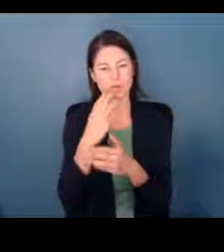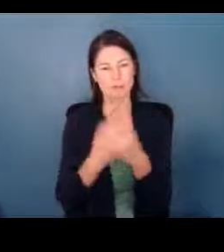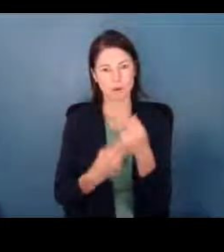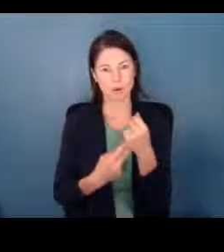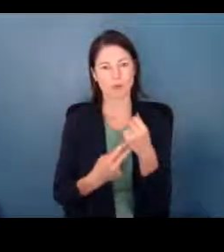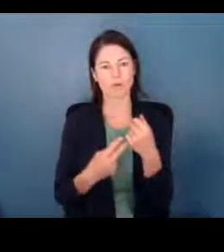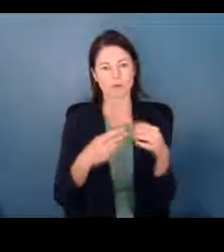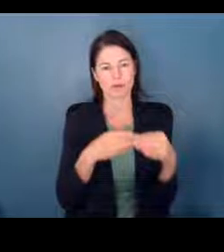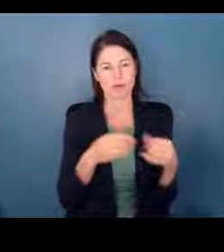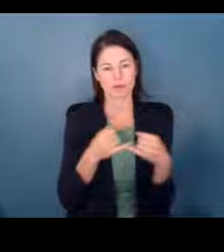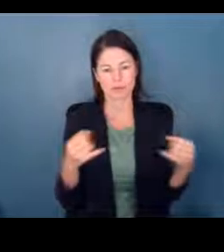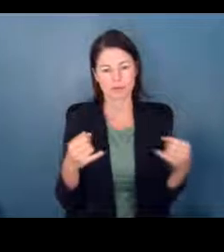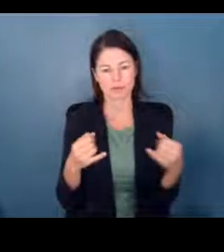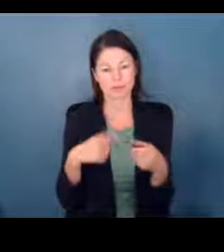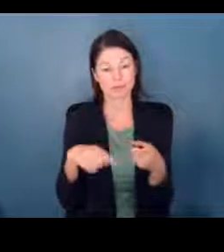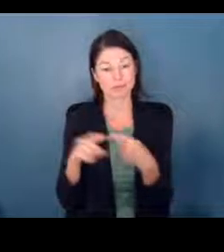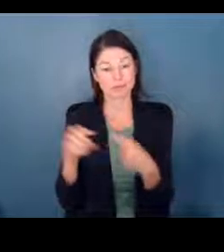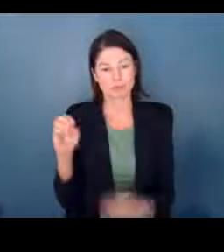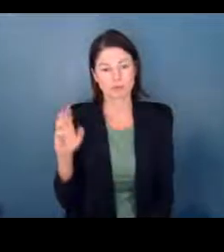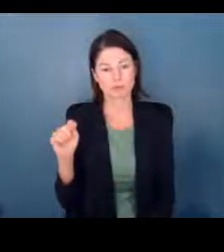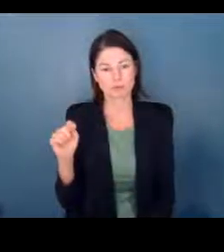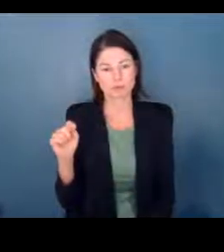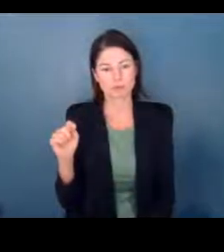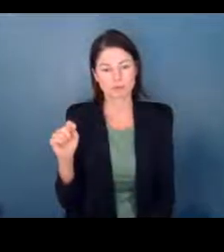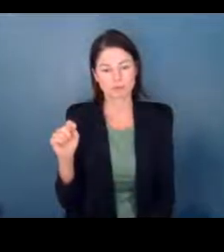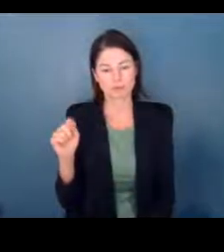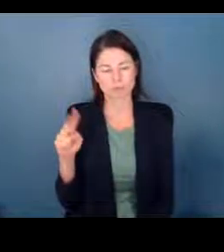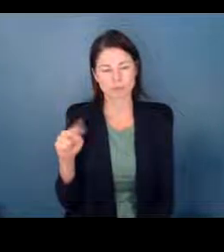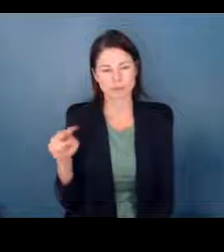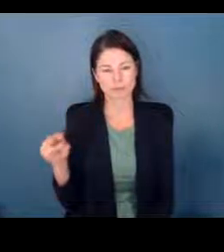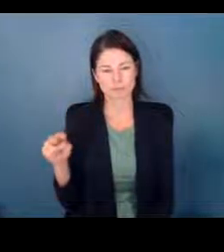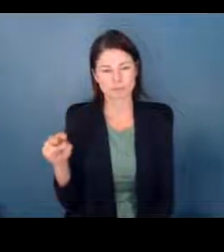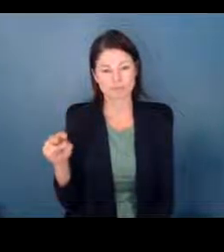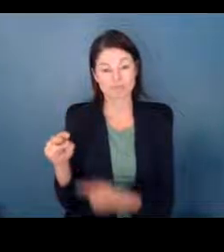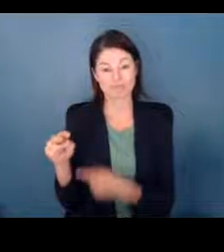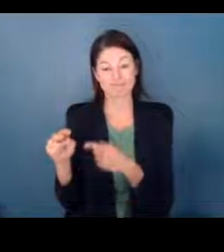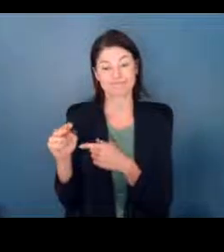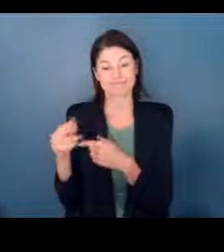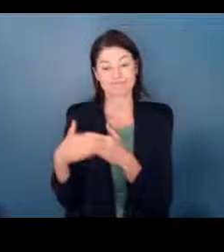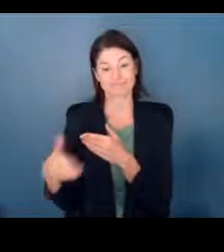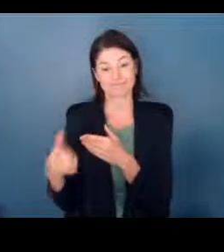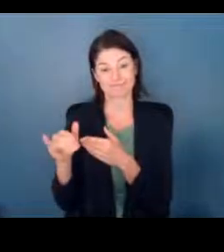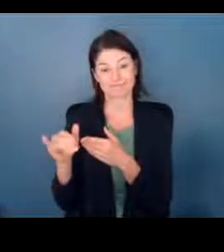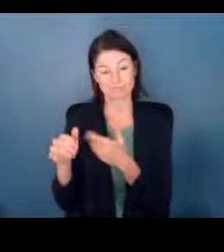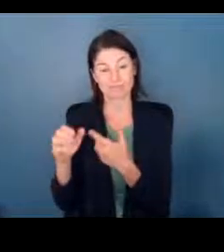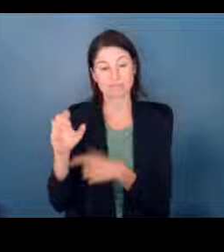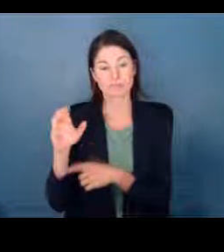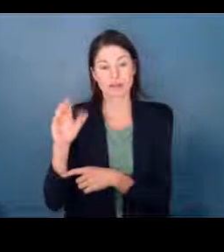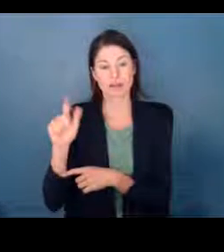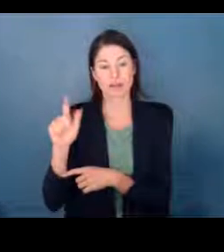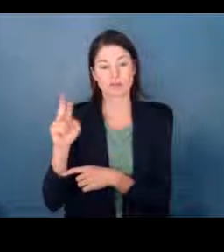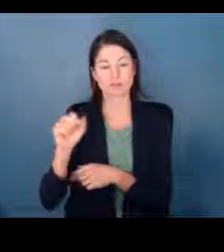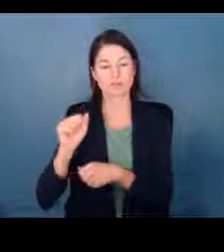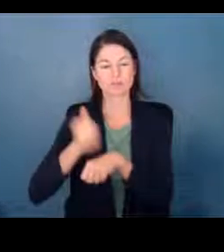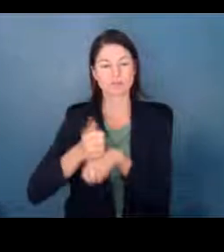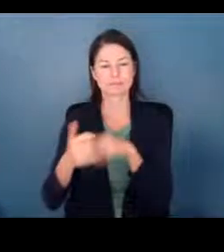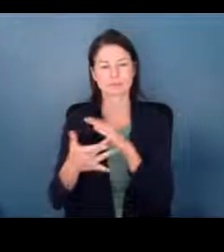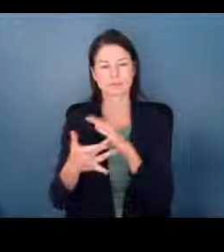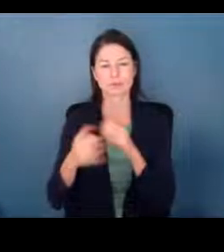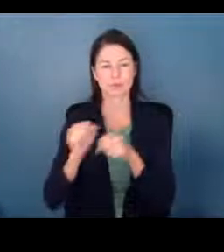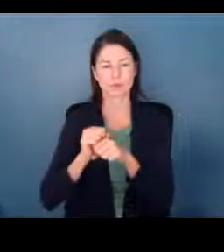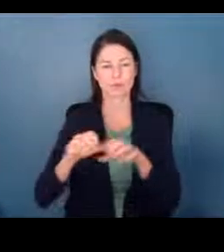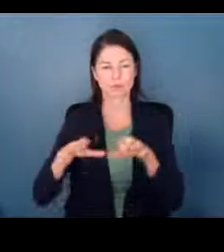27th. And following that kickoff meeting, Caltrans will be working to form technical working groups that will help to